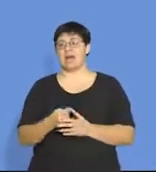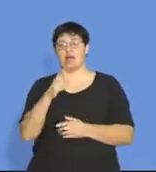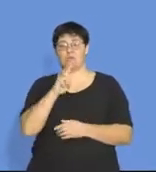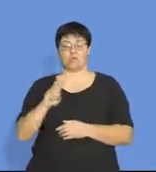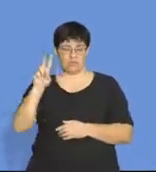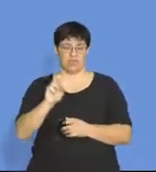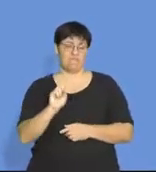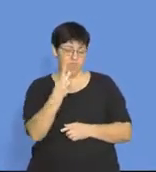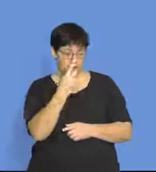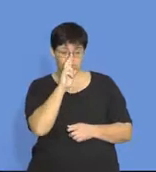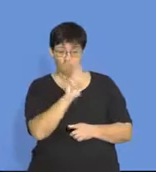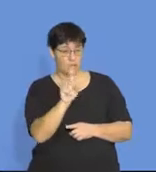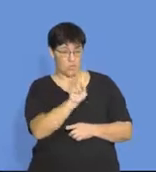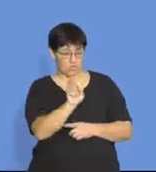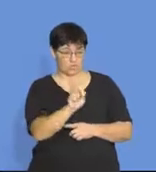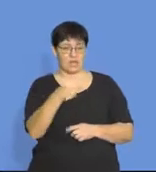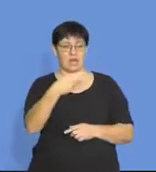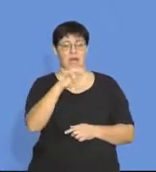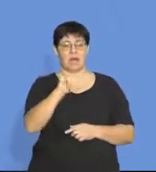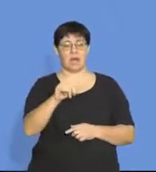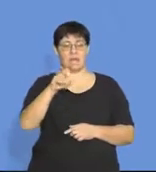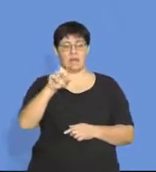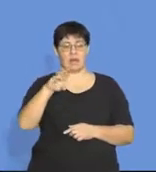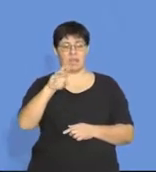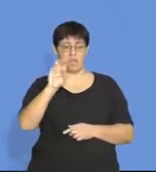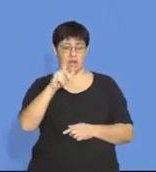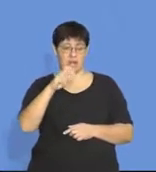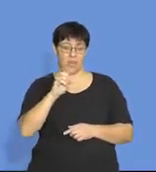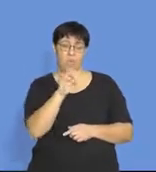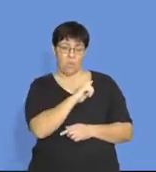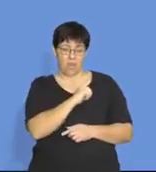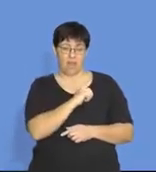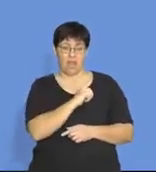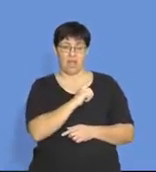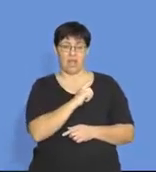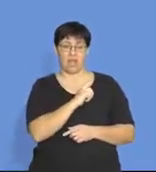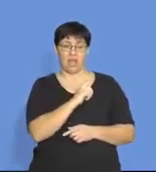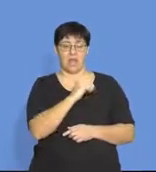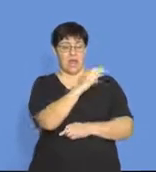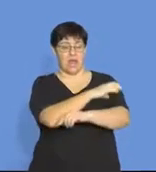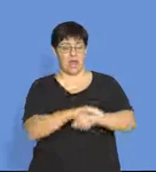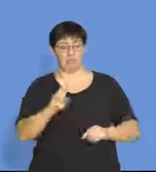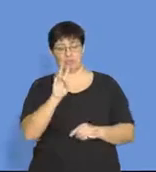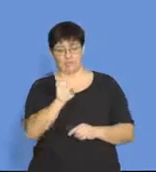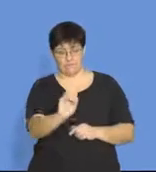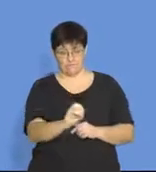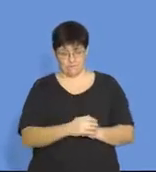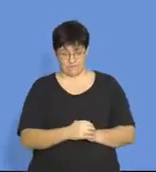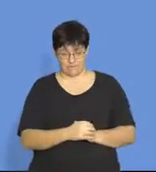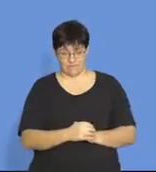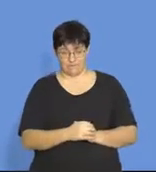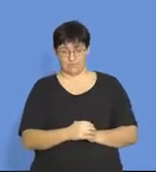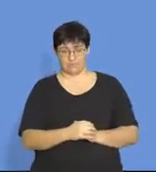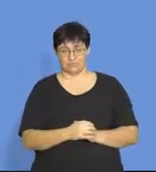So firstly, I will look at hyperbolic. Remember, hyperbolic is the one that has two arms. And the method that